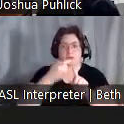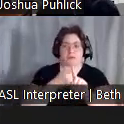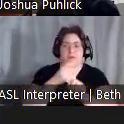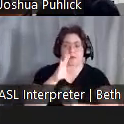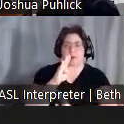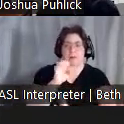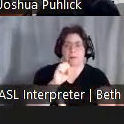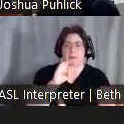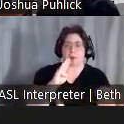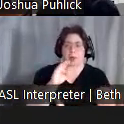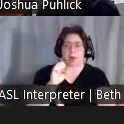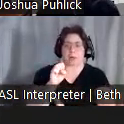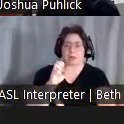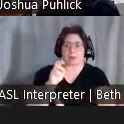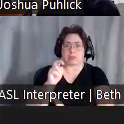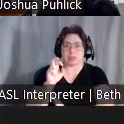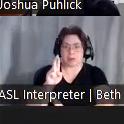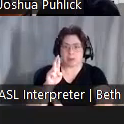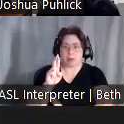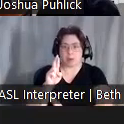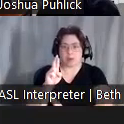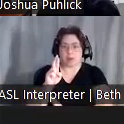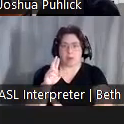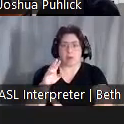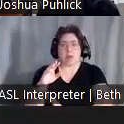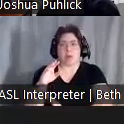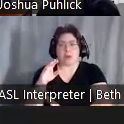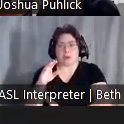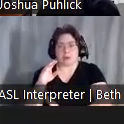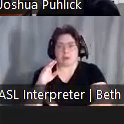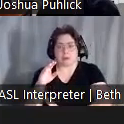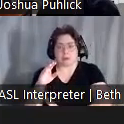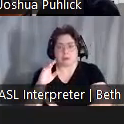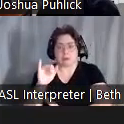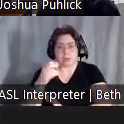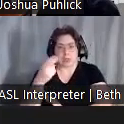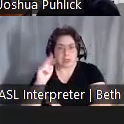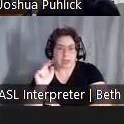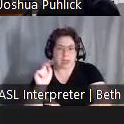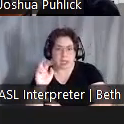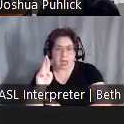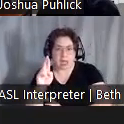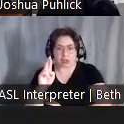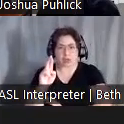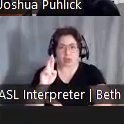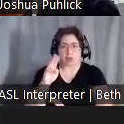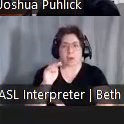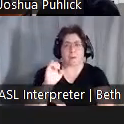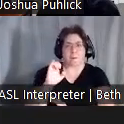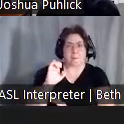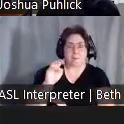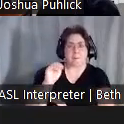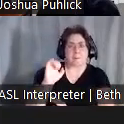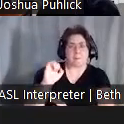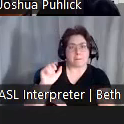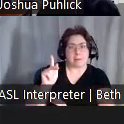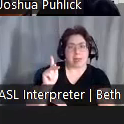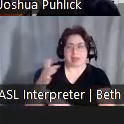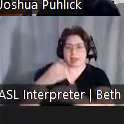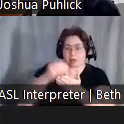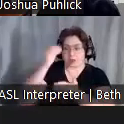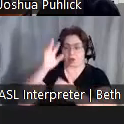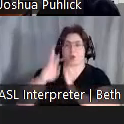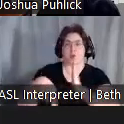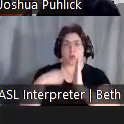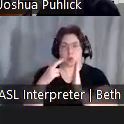Hunter the roles that ecological forestry can have. And